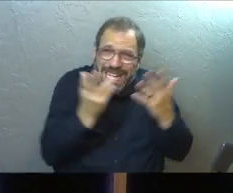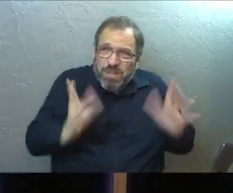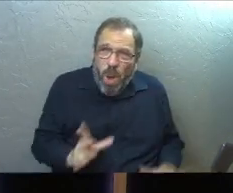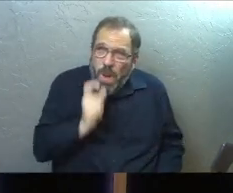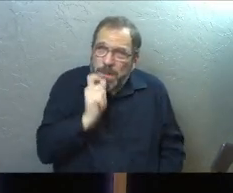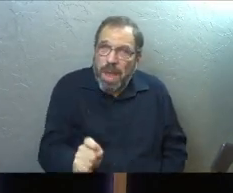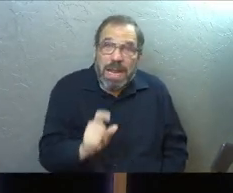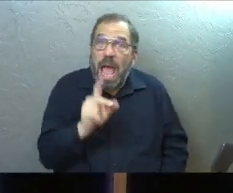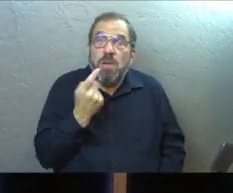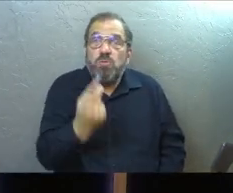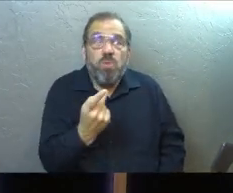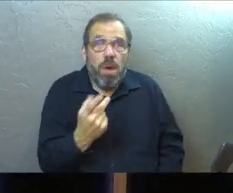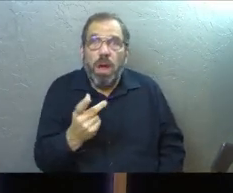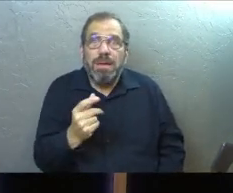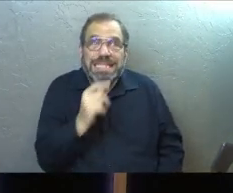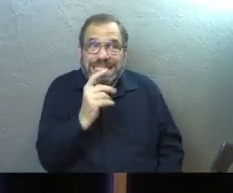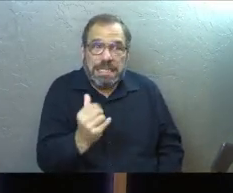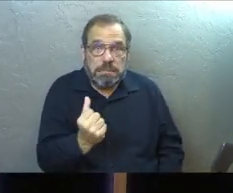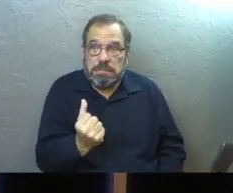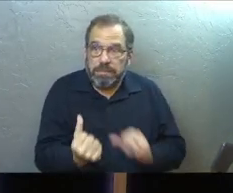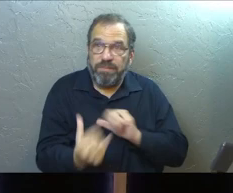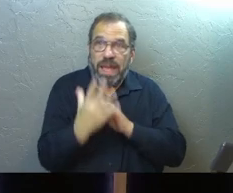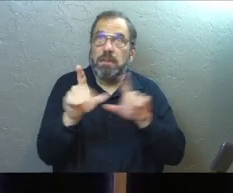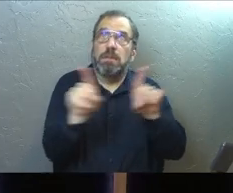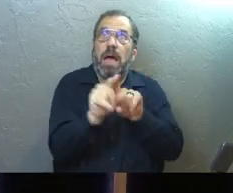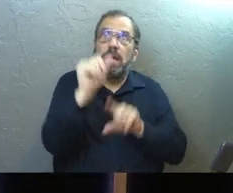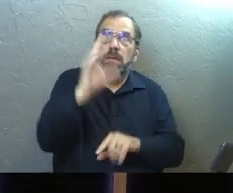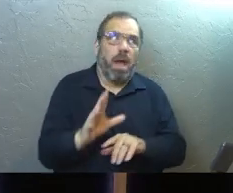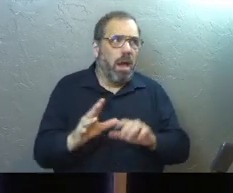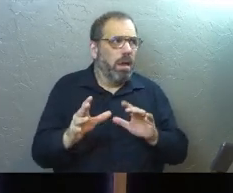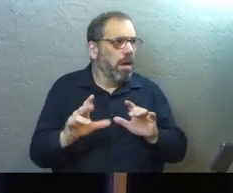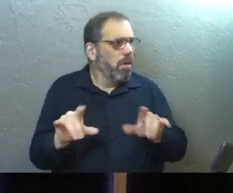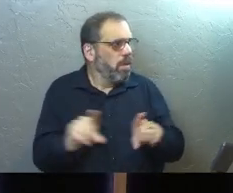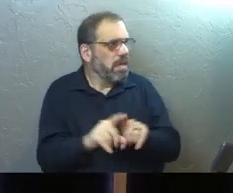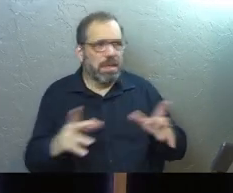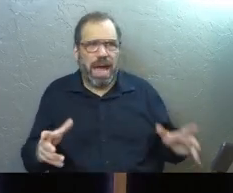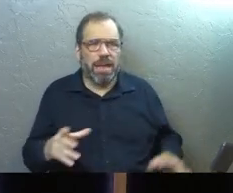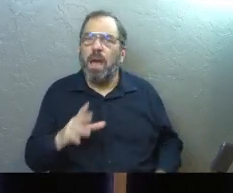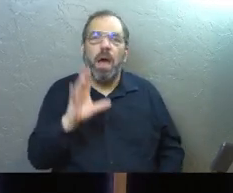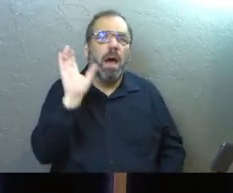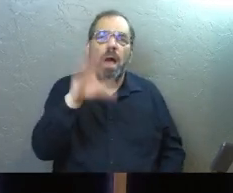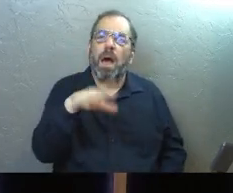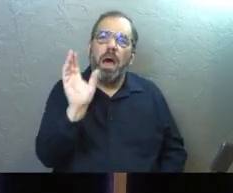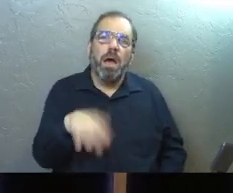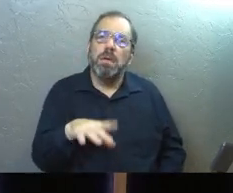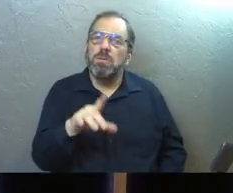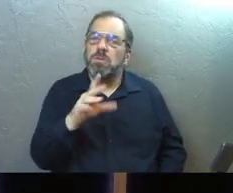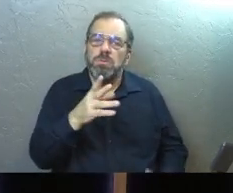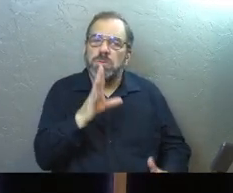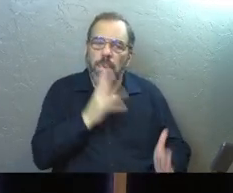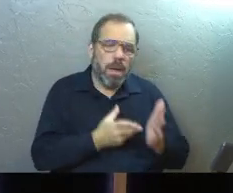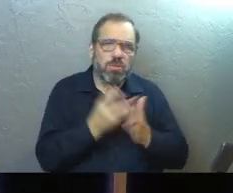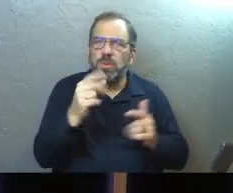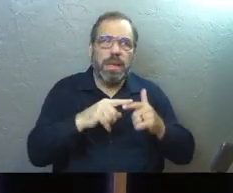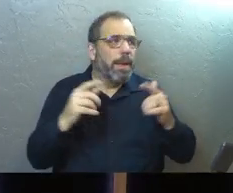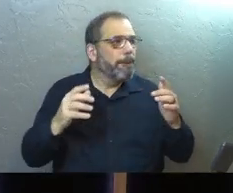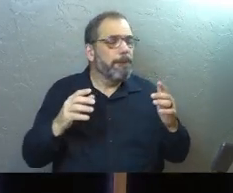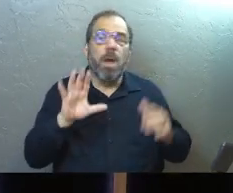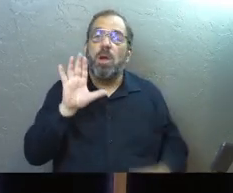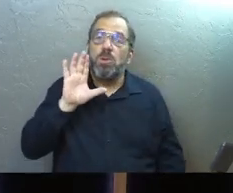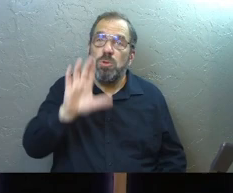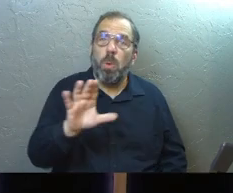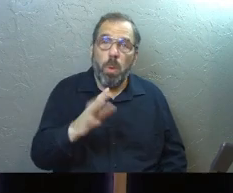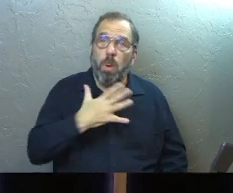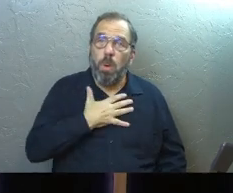true. And many of us have never even faced a being like that. Like, what is that even like? You'll only ever speak the truth to me. That means